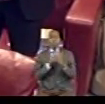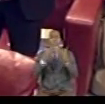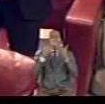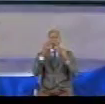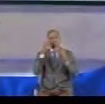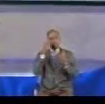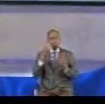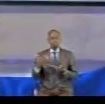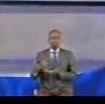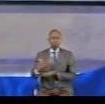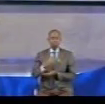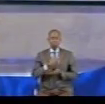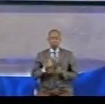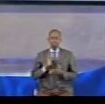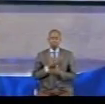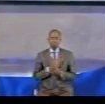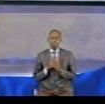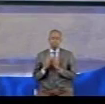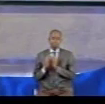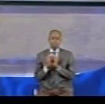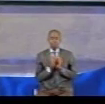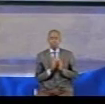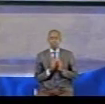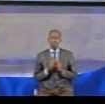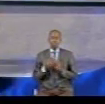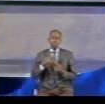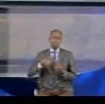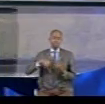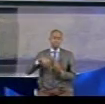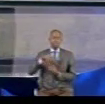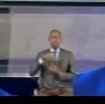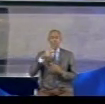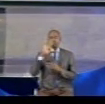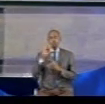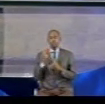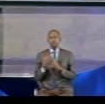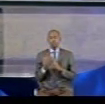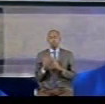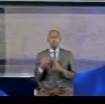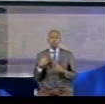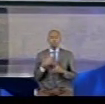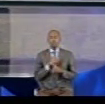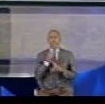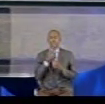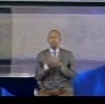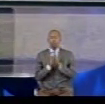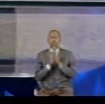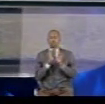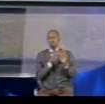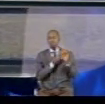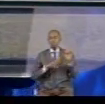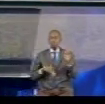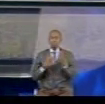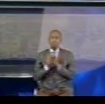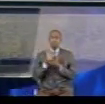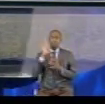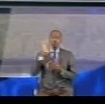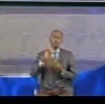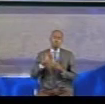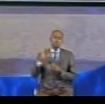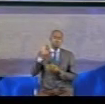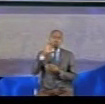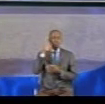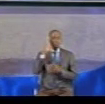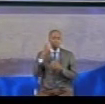us together around your word. And we're asking, O Lord, that your spirit will take